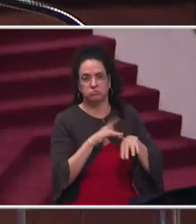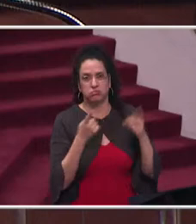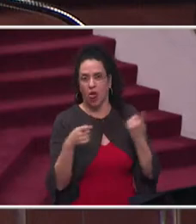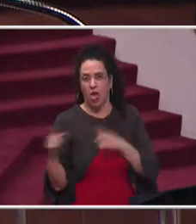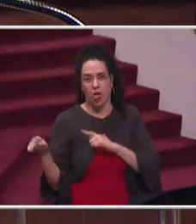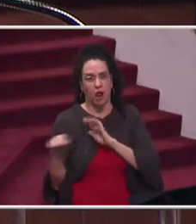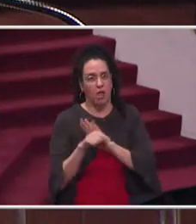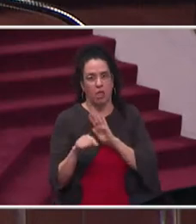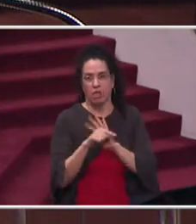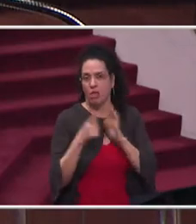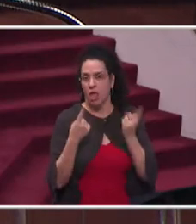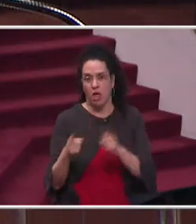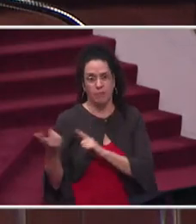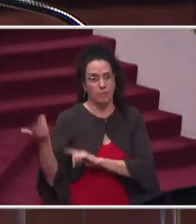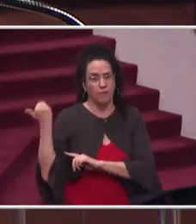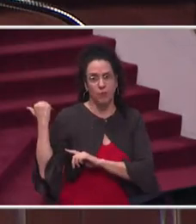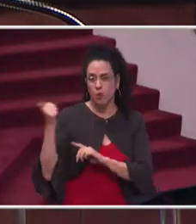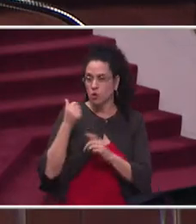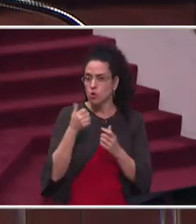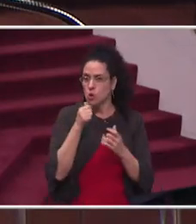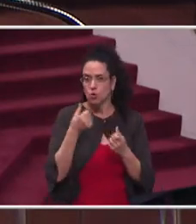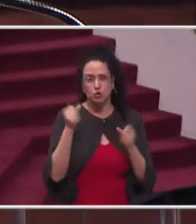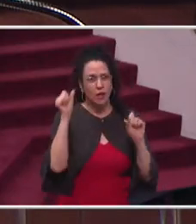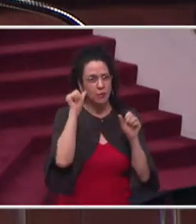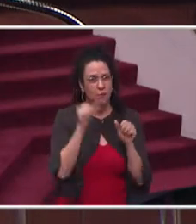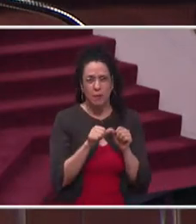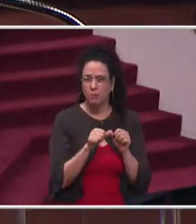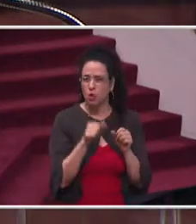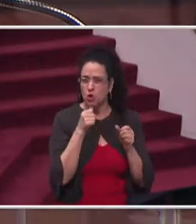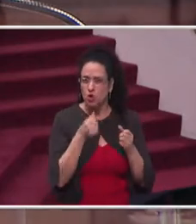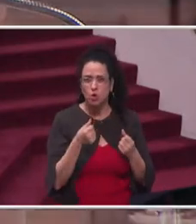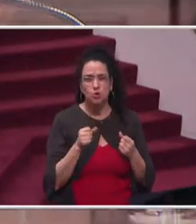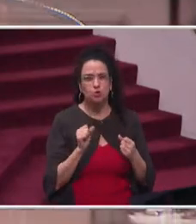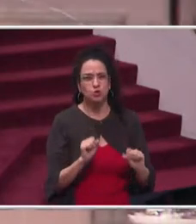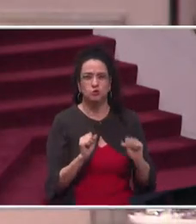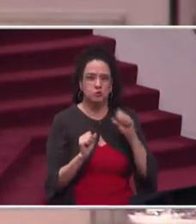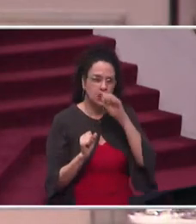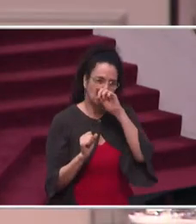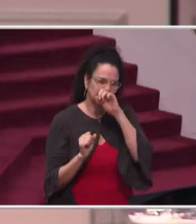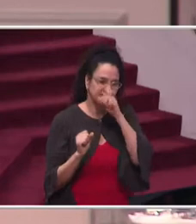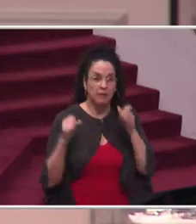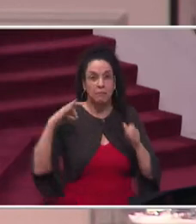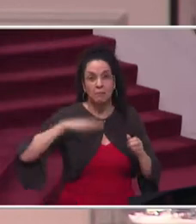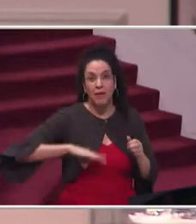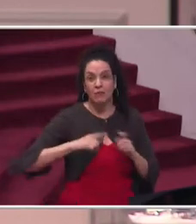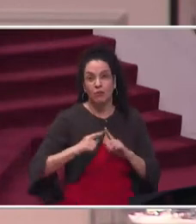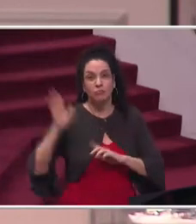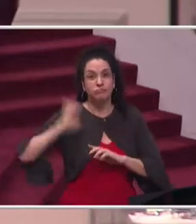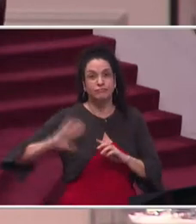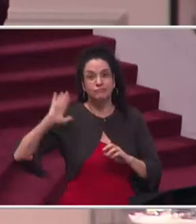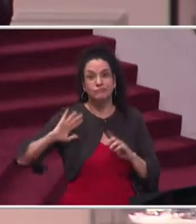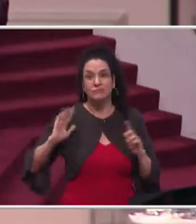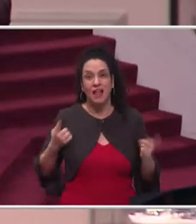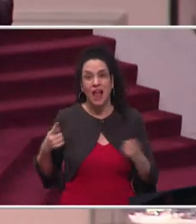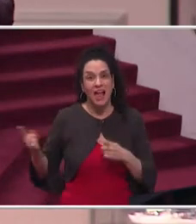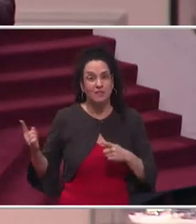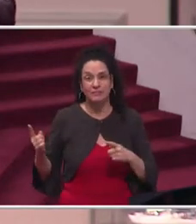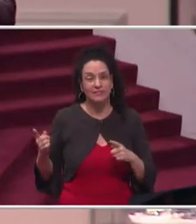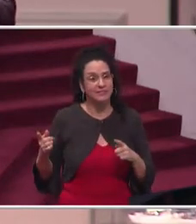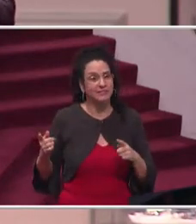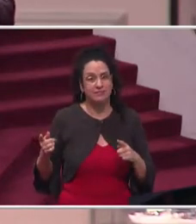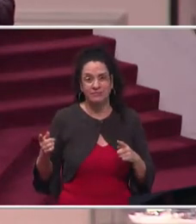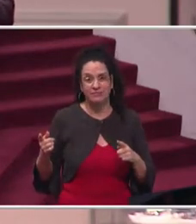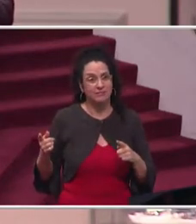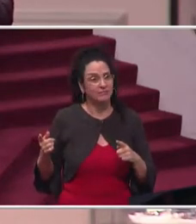Don't even try to remember. Don't try to recall. Don't try to live off those things that have happened to you in the